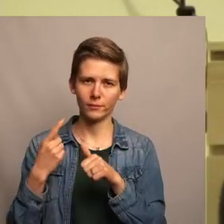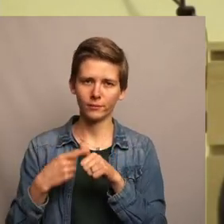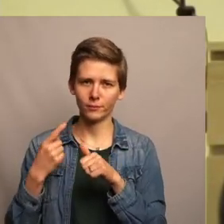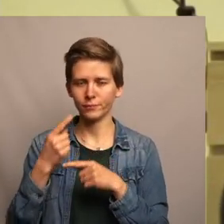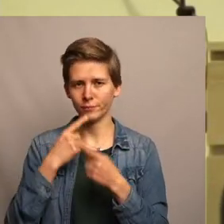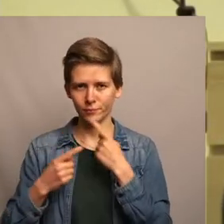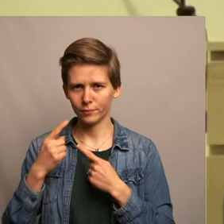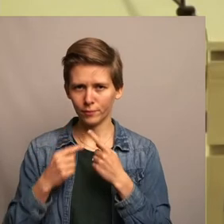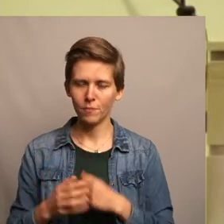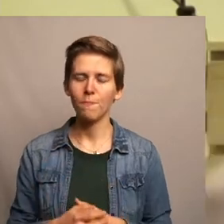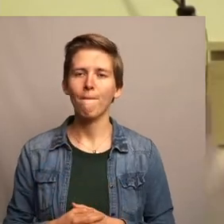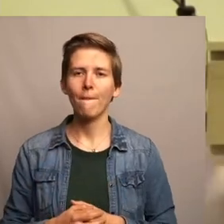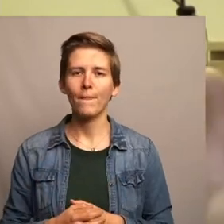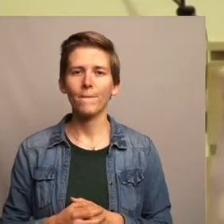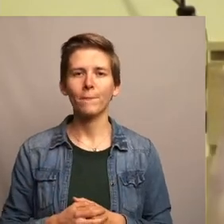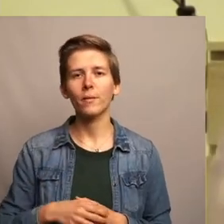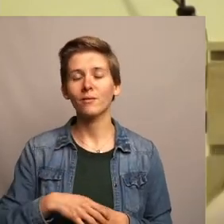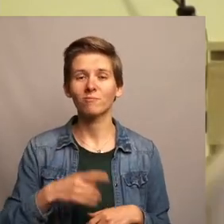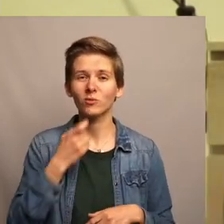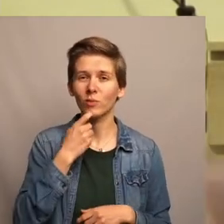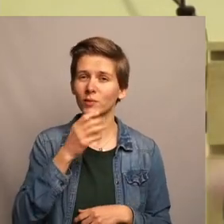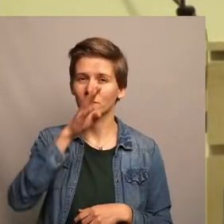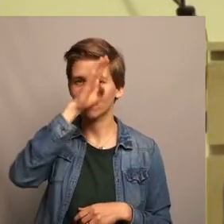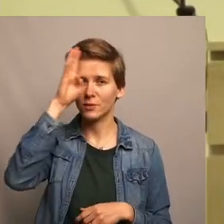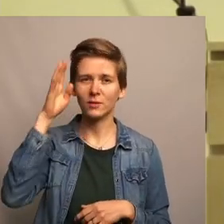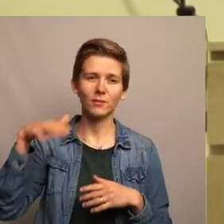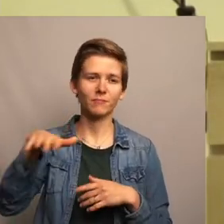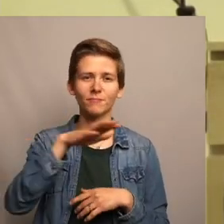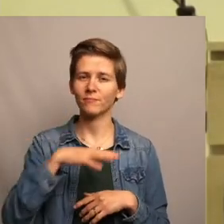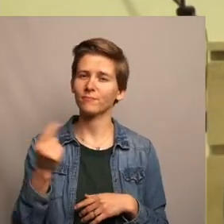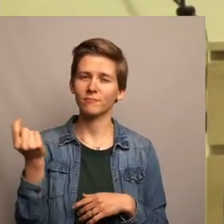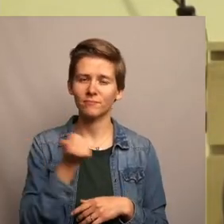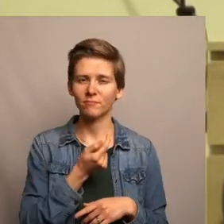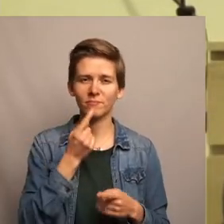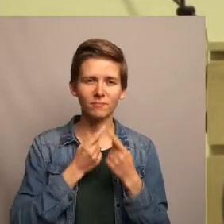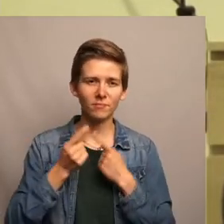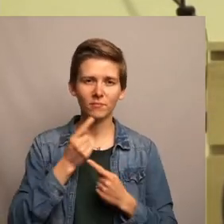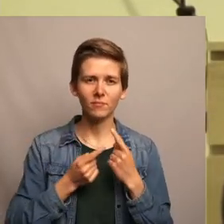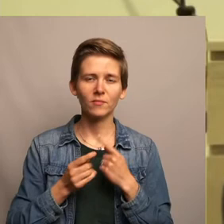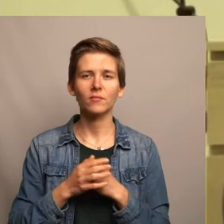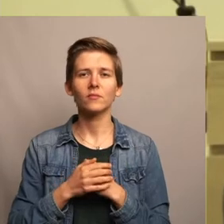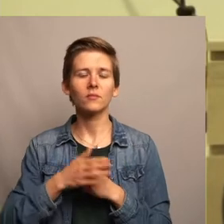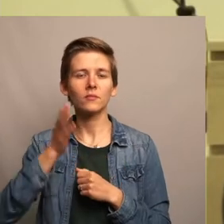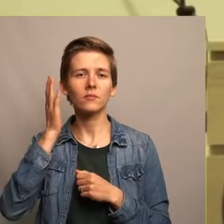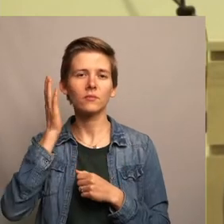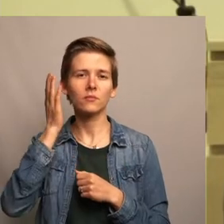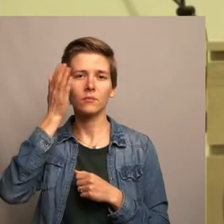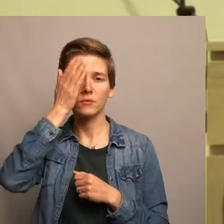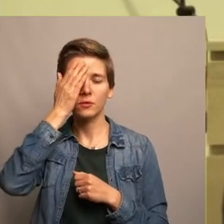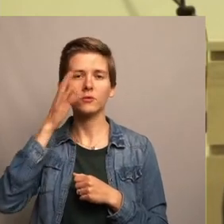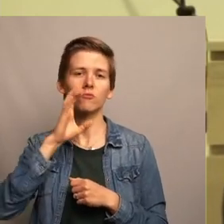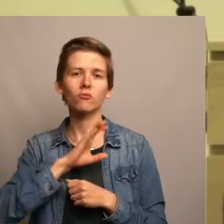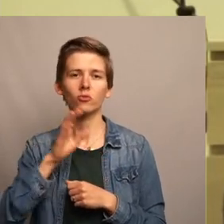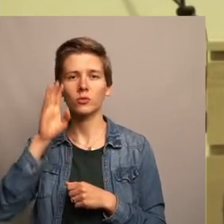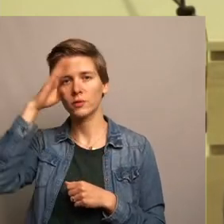academia, but also I think the challenges that the rest of the Black and people of color face are immense. And this